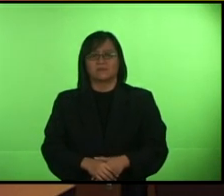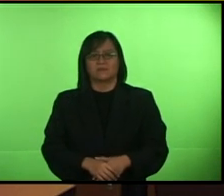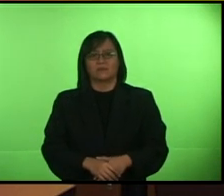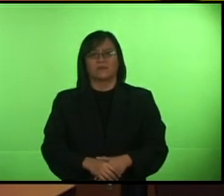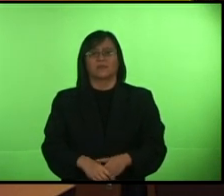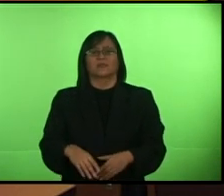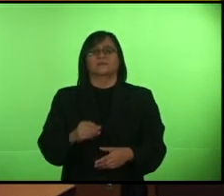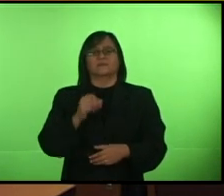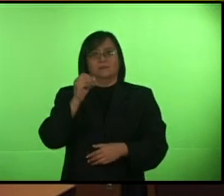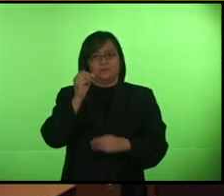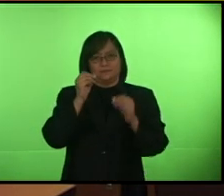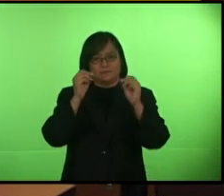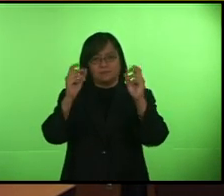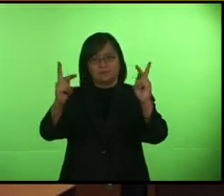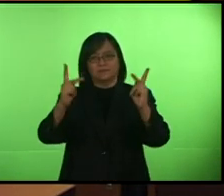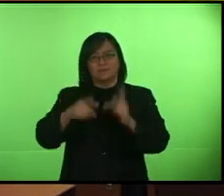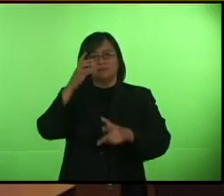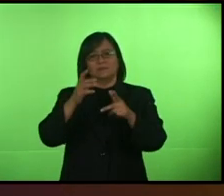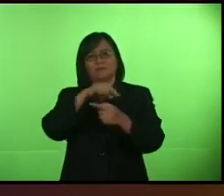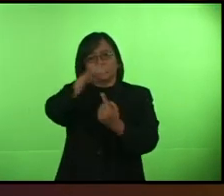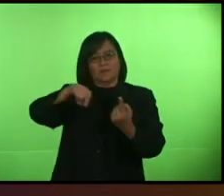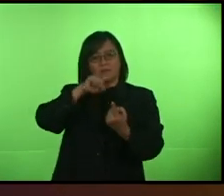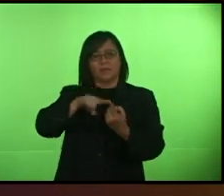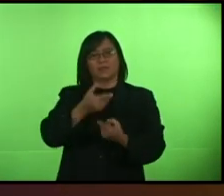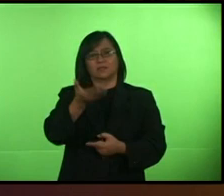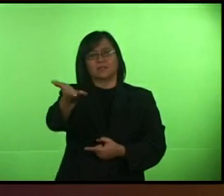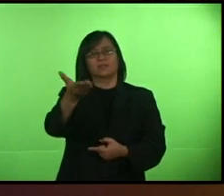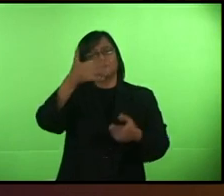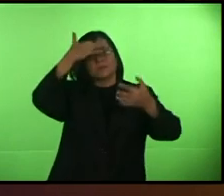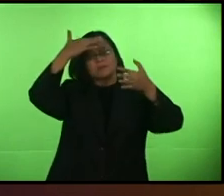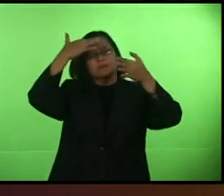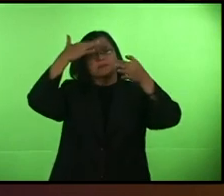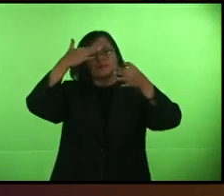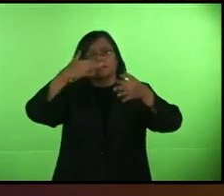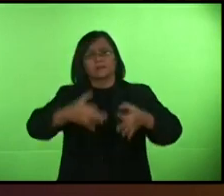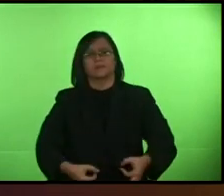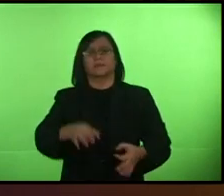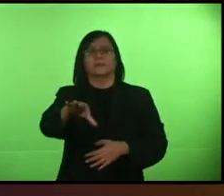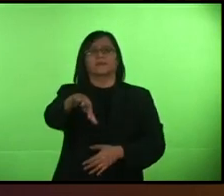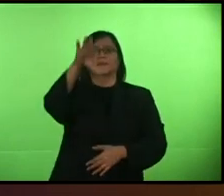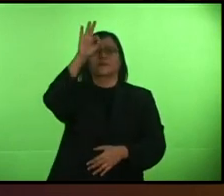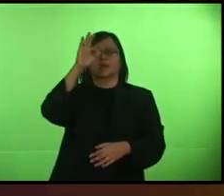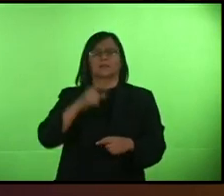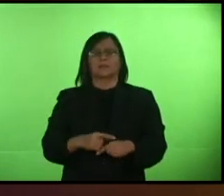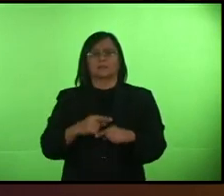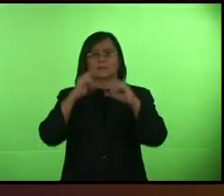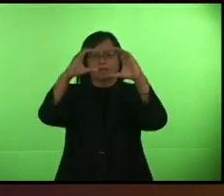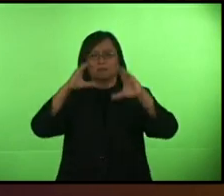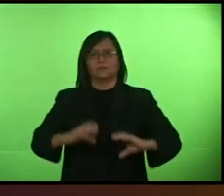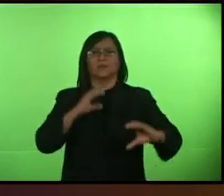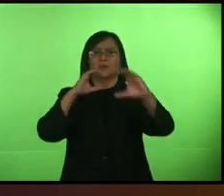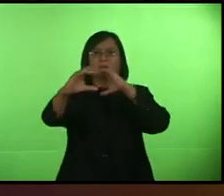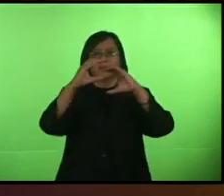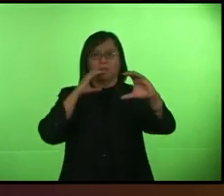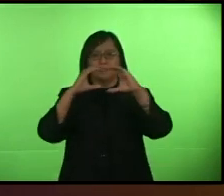Okay guys, when you decide to choose the most appropriate channel